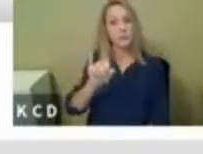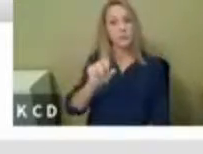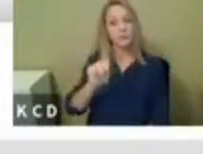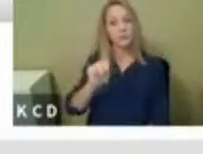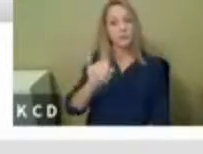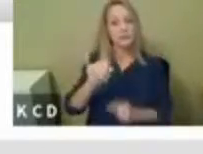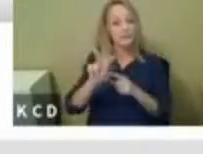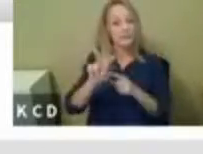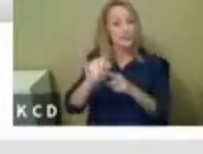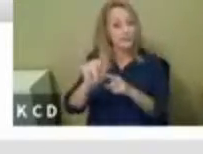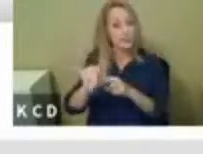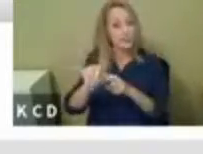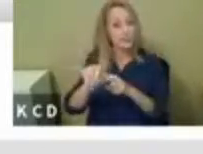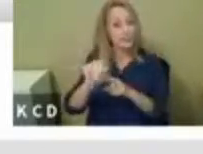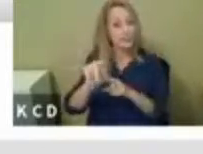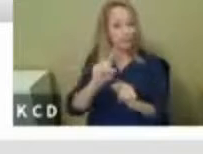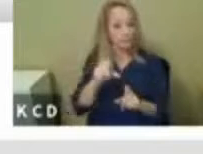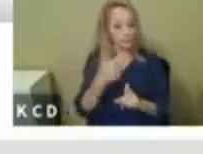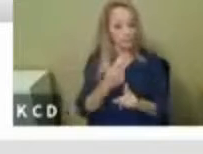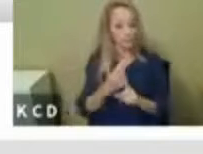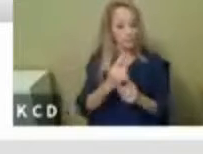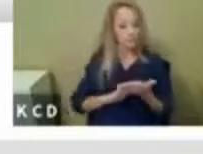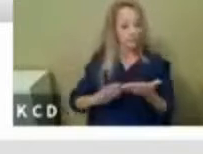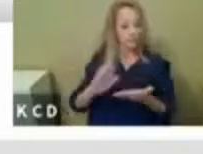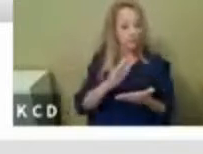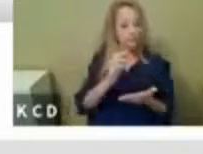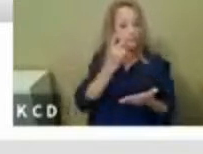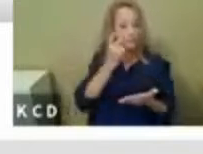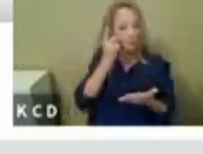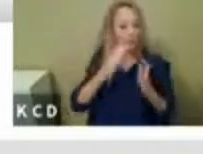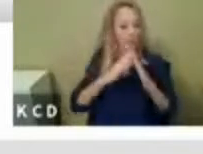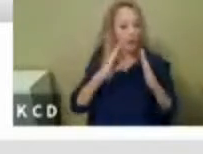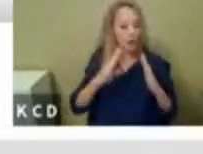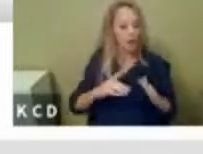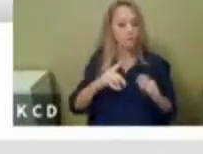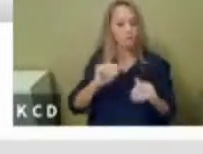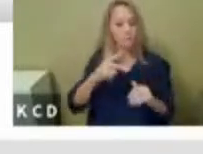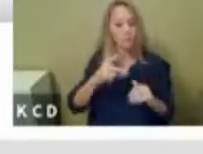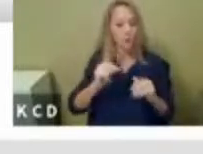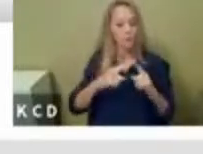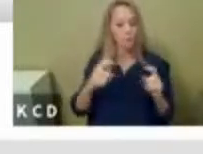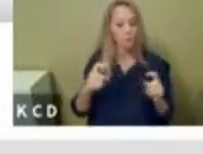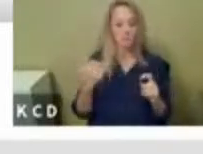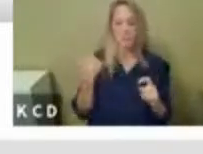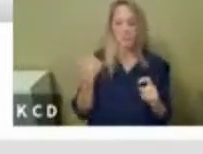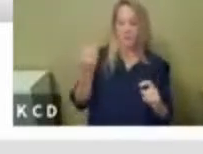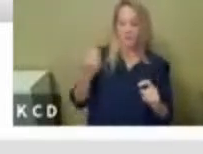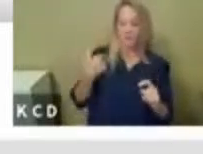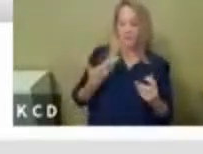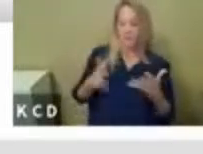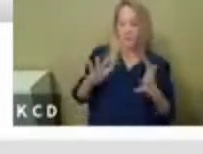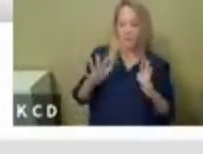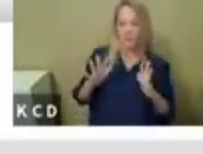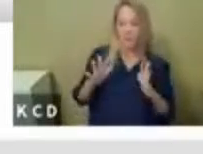just on-campus housing. And as of Monday, we completed the last dorm. So we've done all the Greek houses